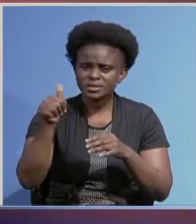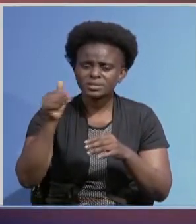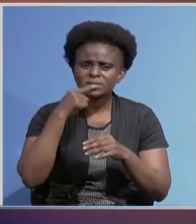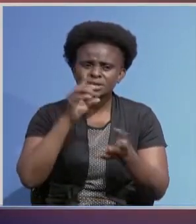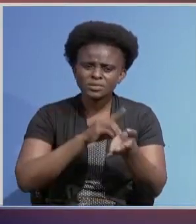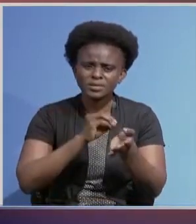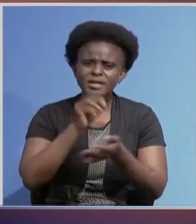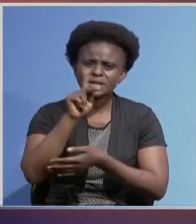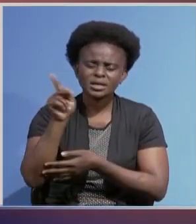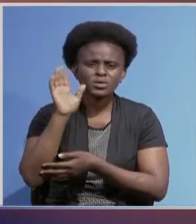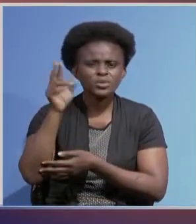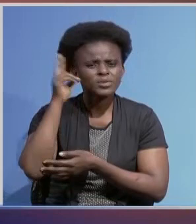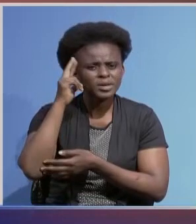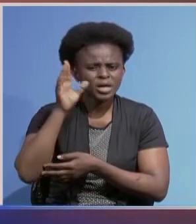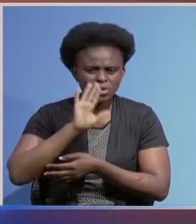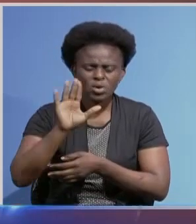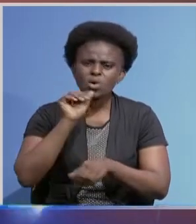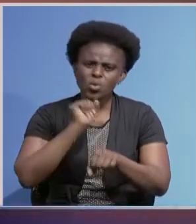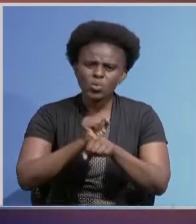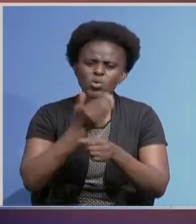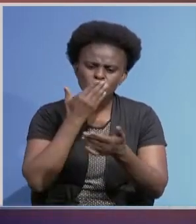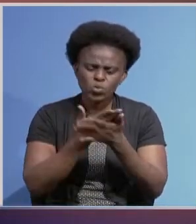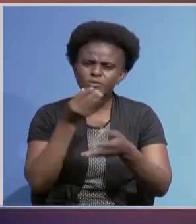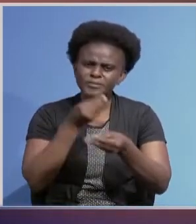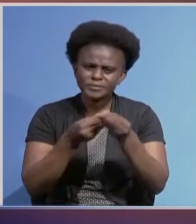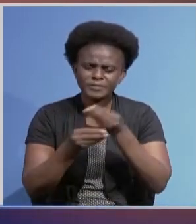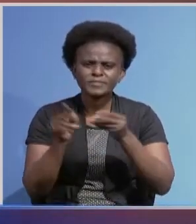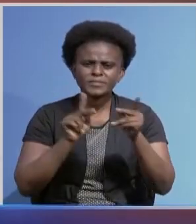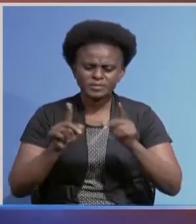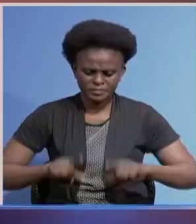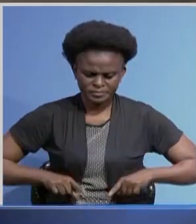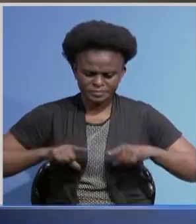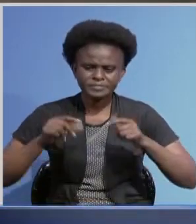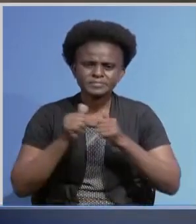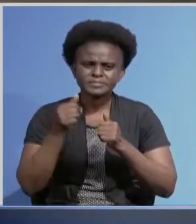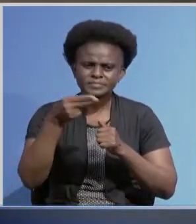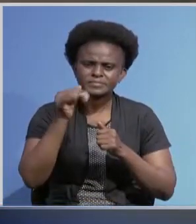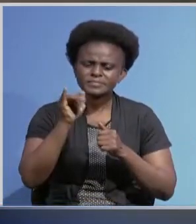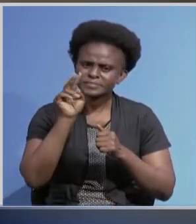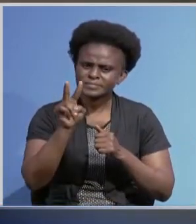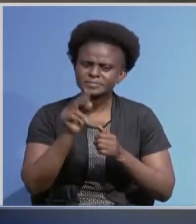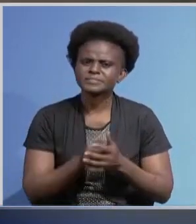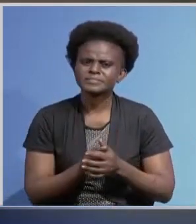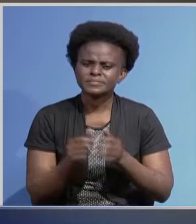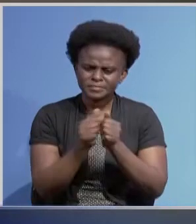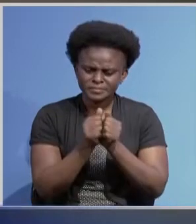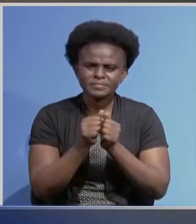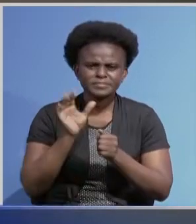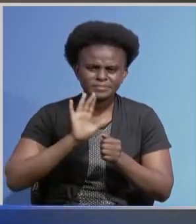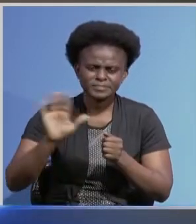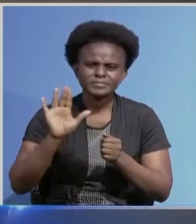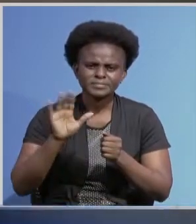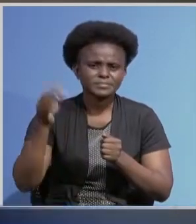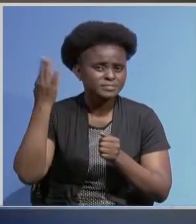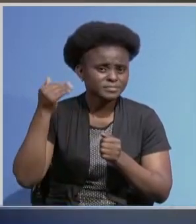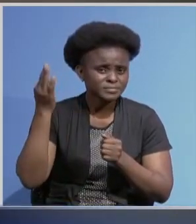Kaunda will be remembered for his tremendous contribution to people living with HIV. Together with his